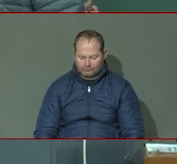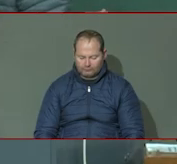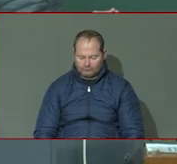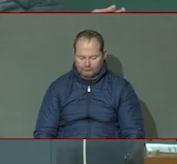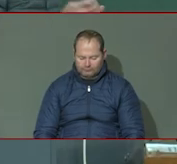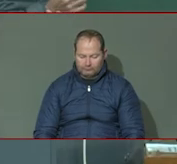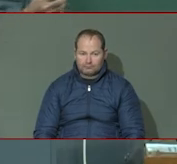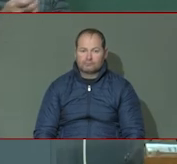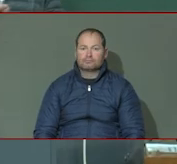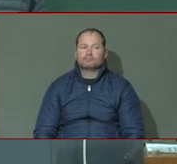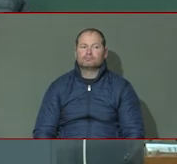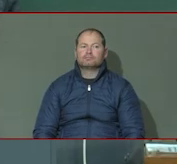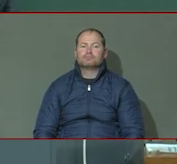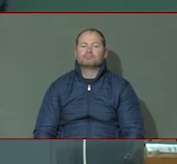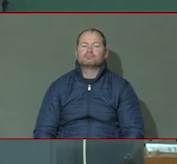Remember, when we get to the